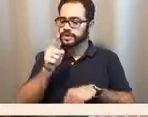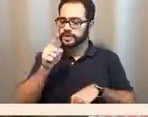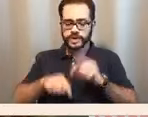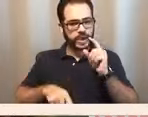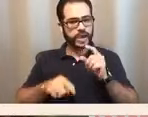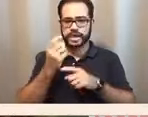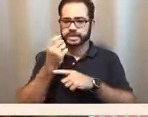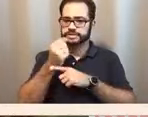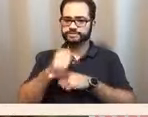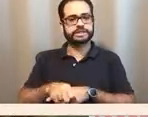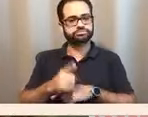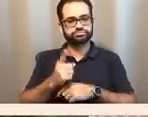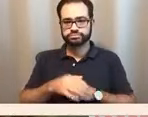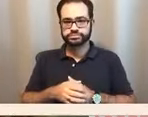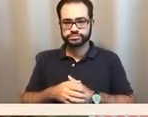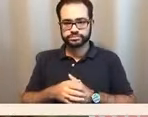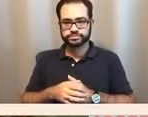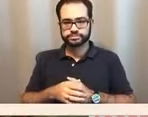undefeated.